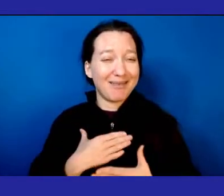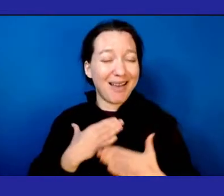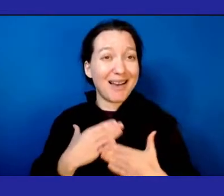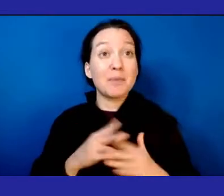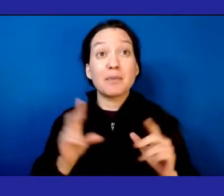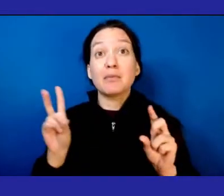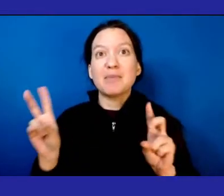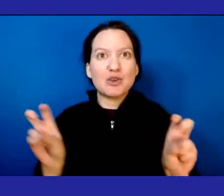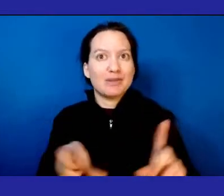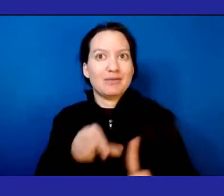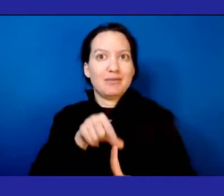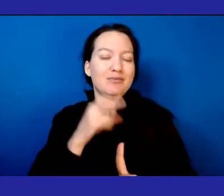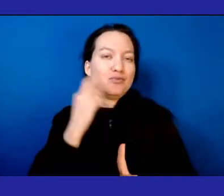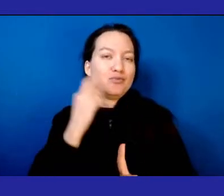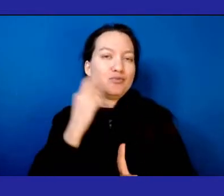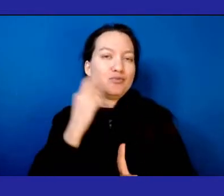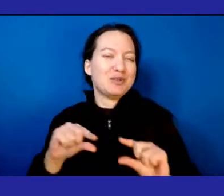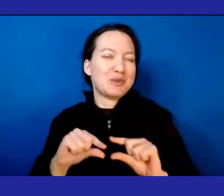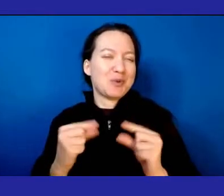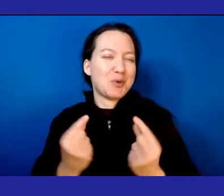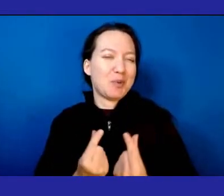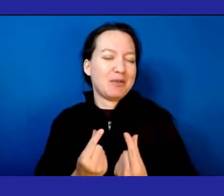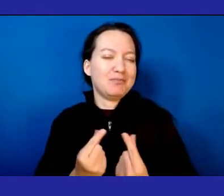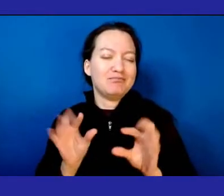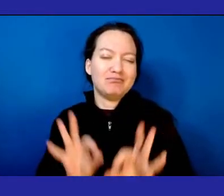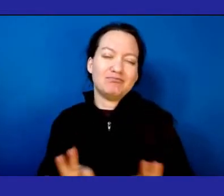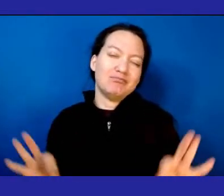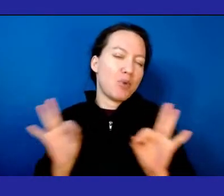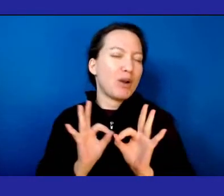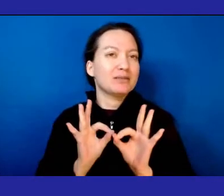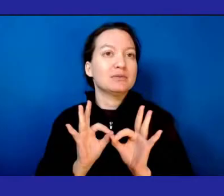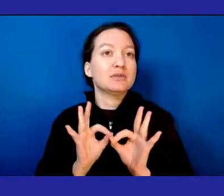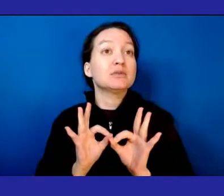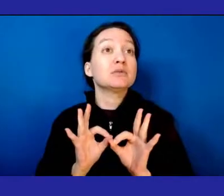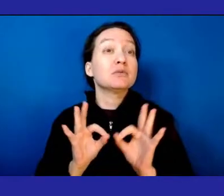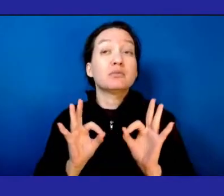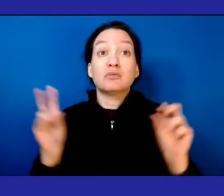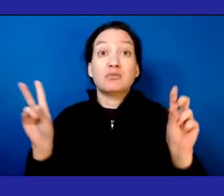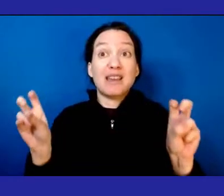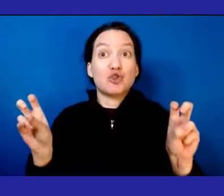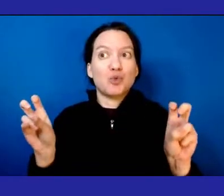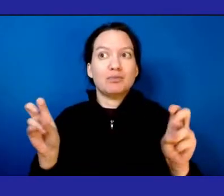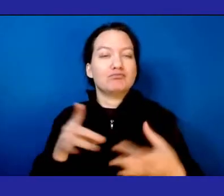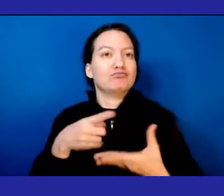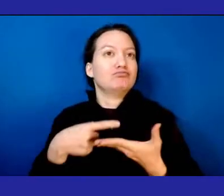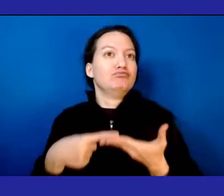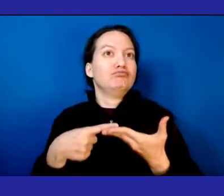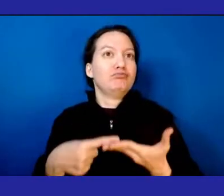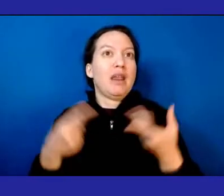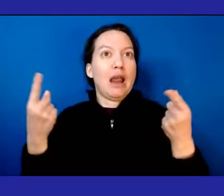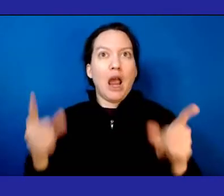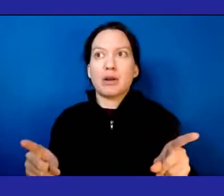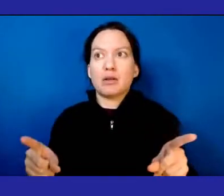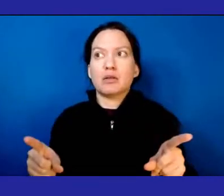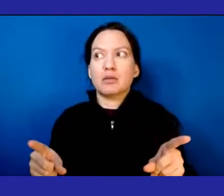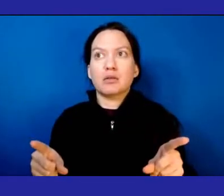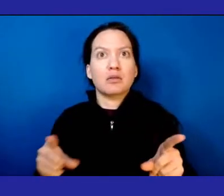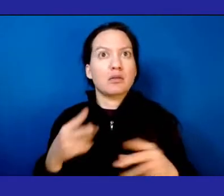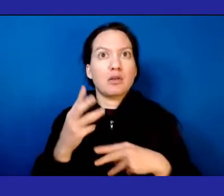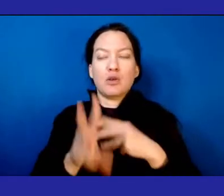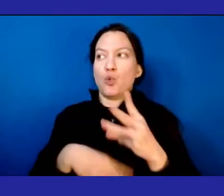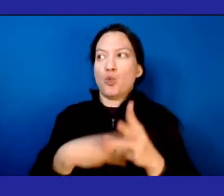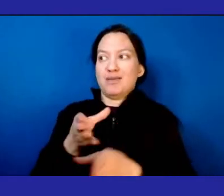and this is why this group is so important, that the issues are being raised of what's going out happening in the world of